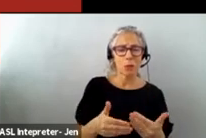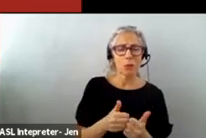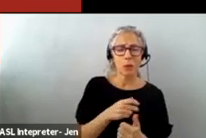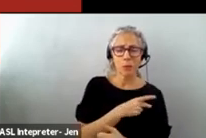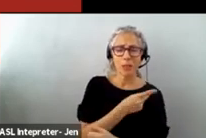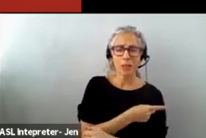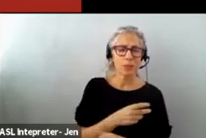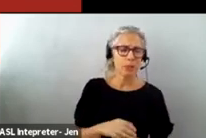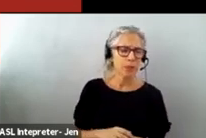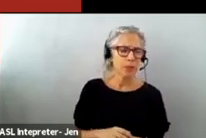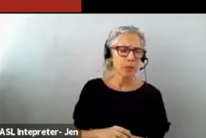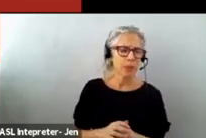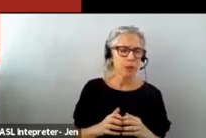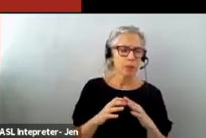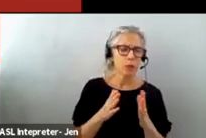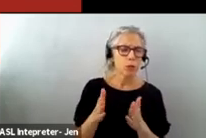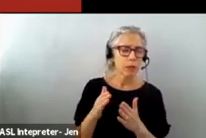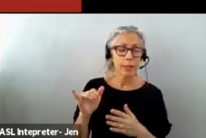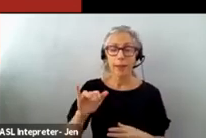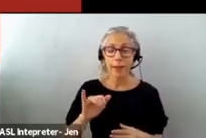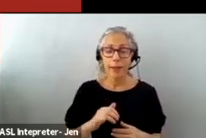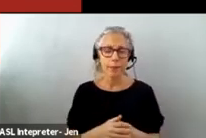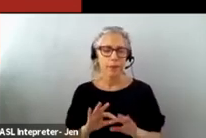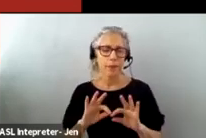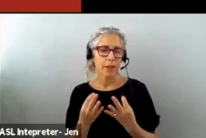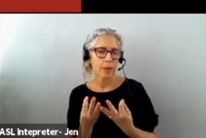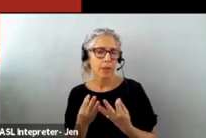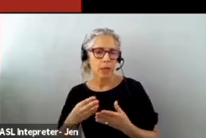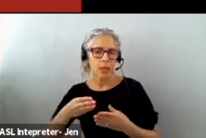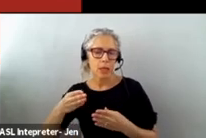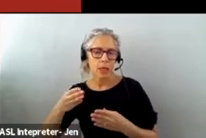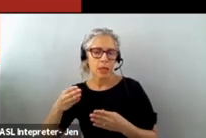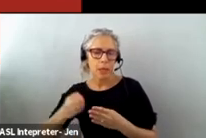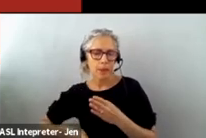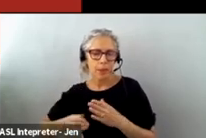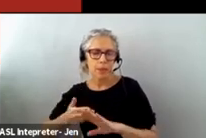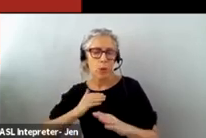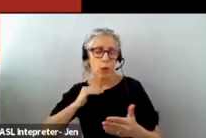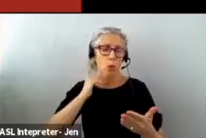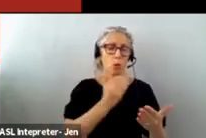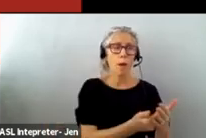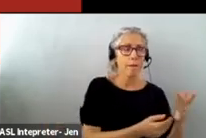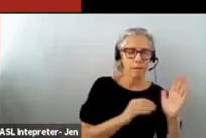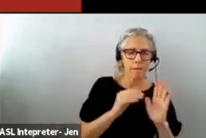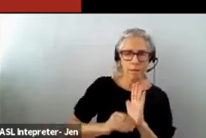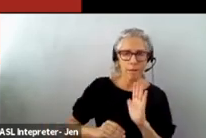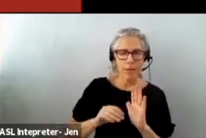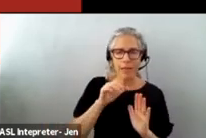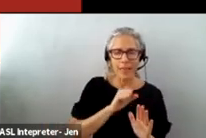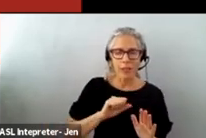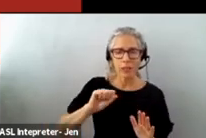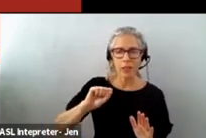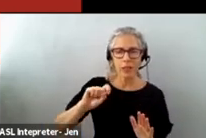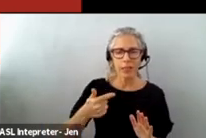patient. And so implementing strategies like having the family complete before they arrive for the visit, the ages and stages